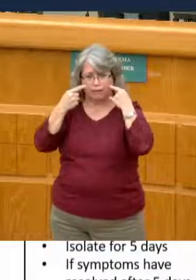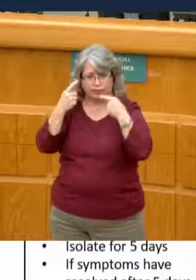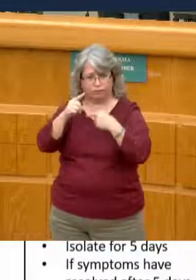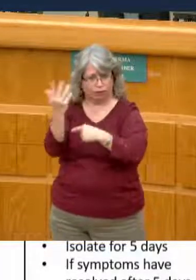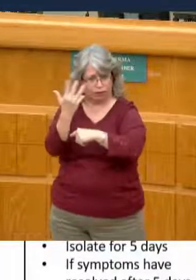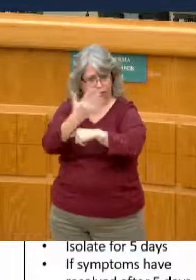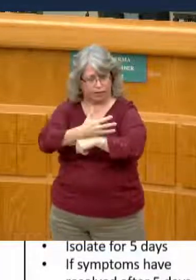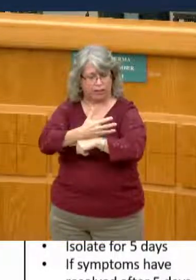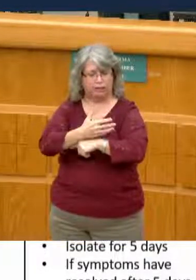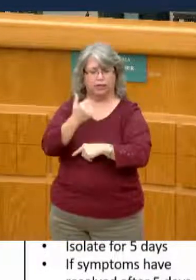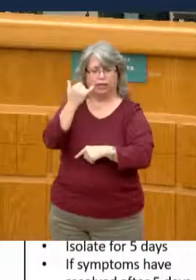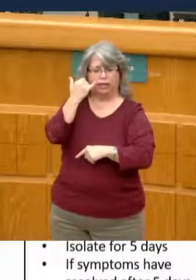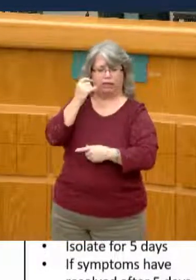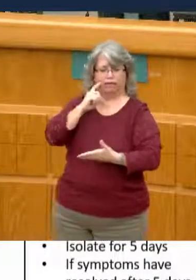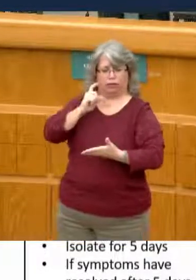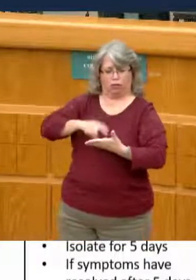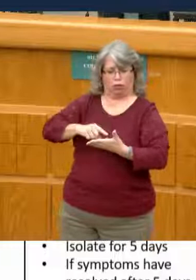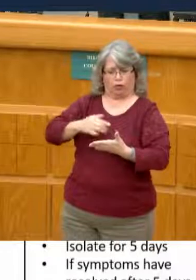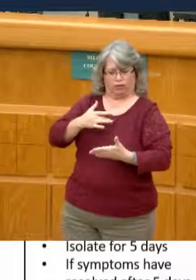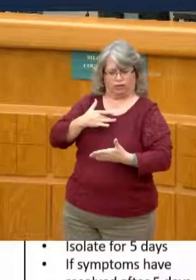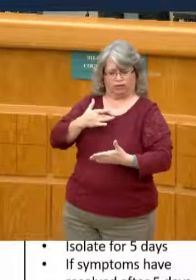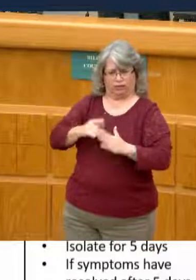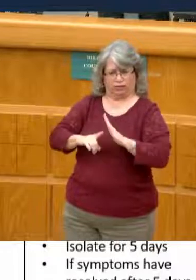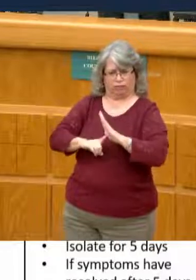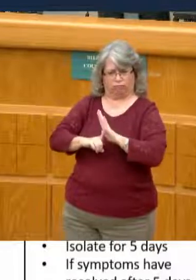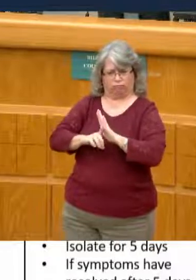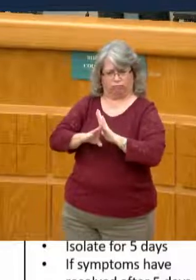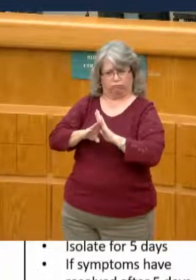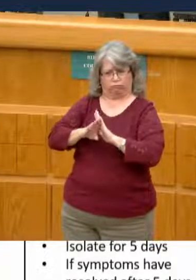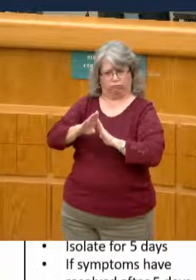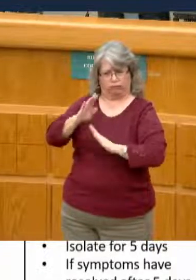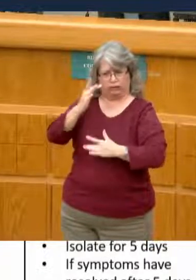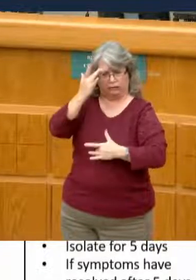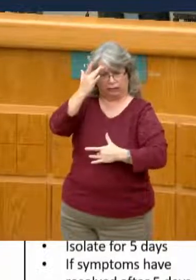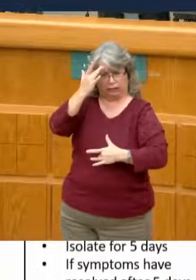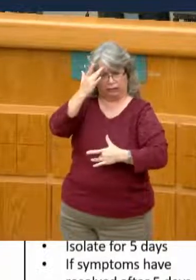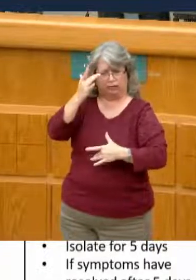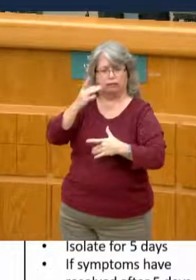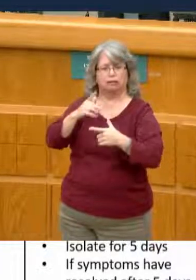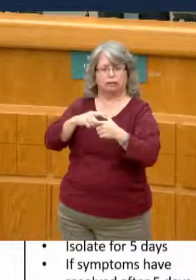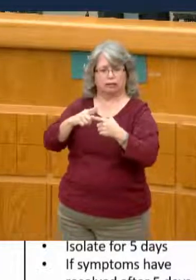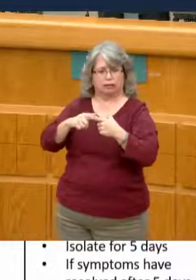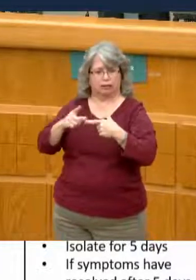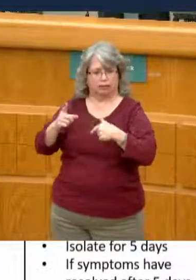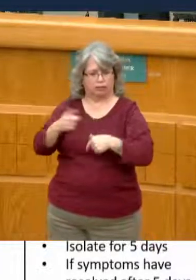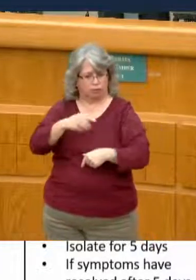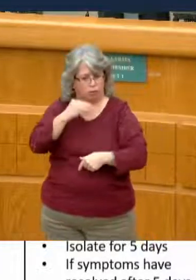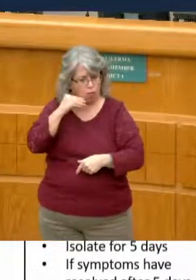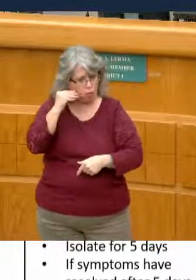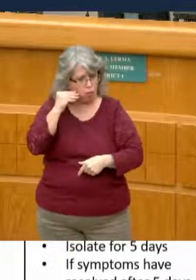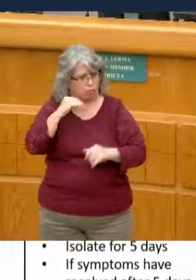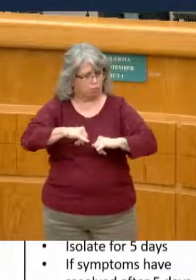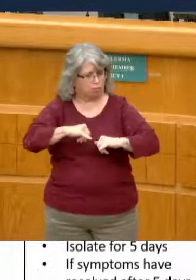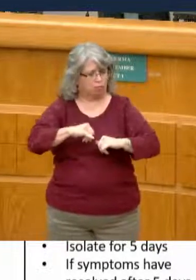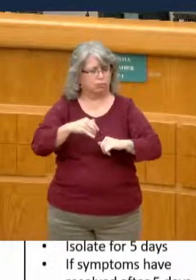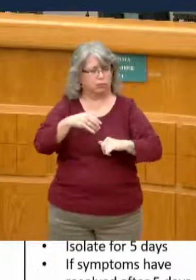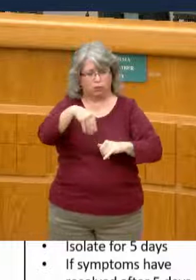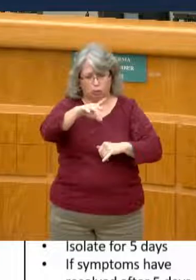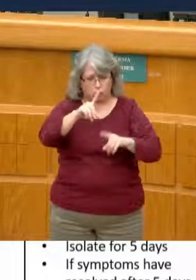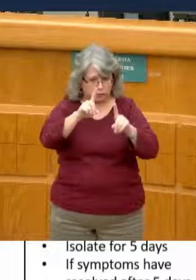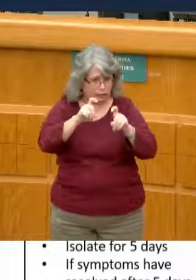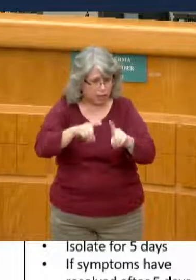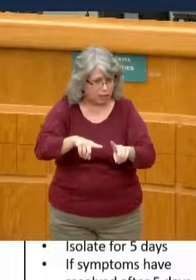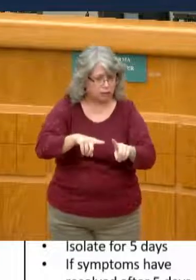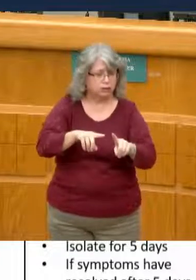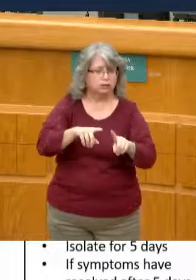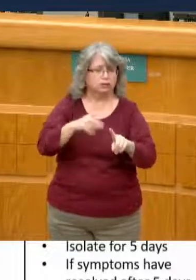develop symptoms, then that's where you need to get back home, get tested, and see if you are positive, and then we'll take